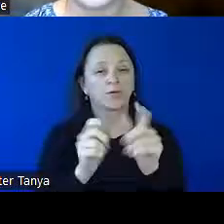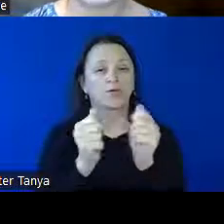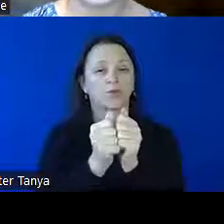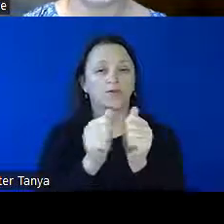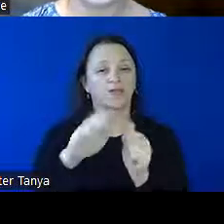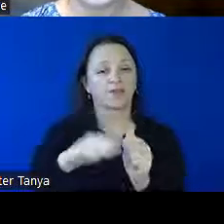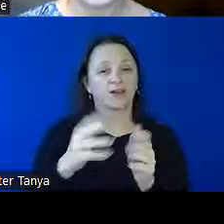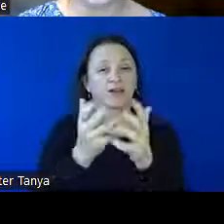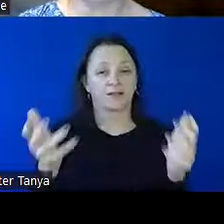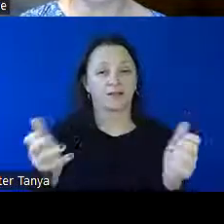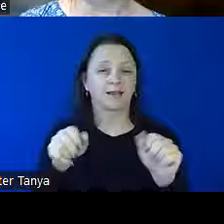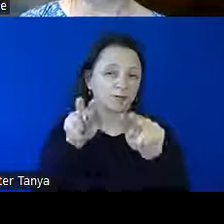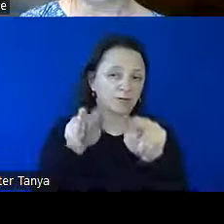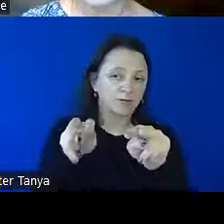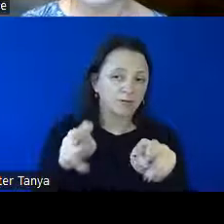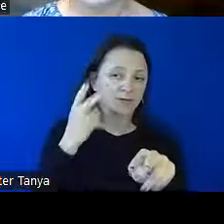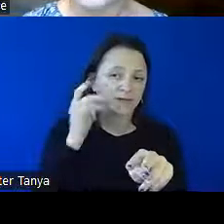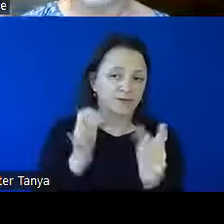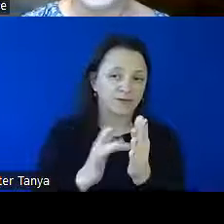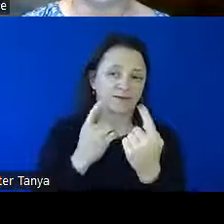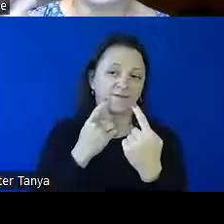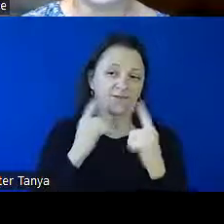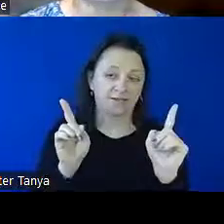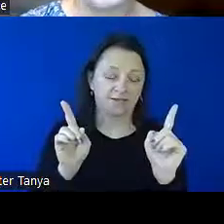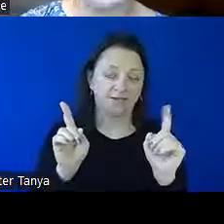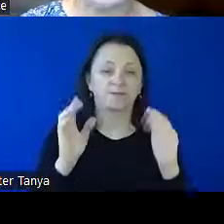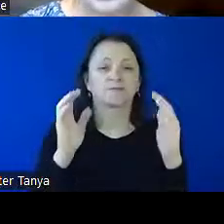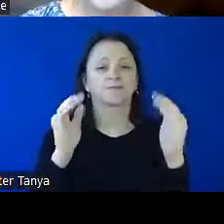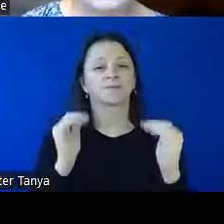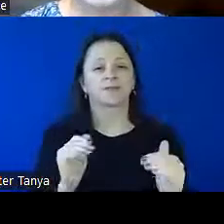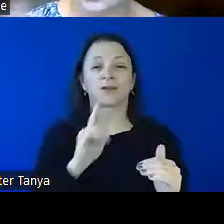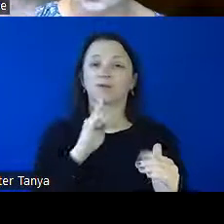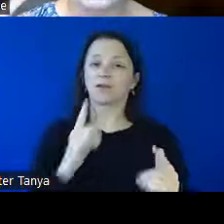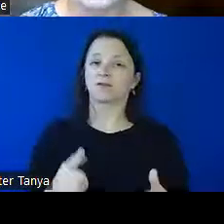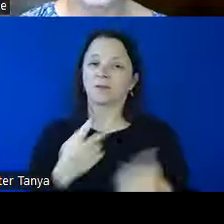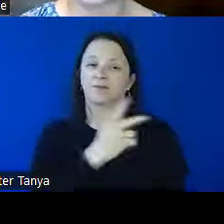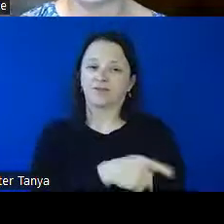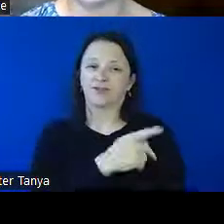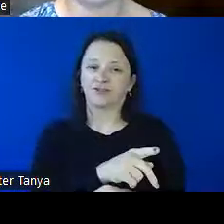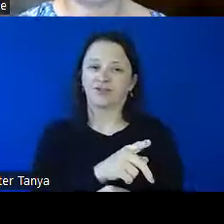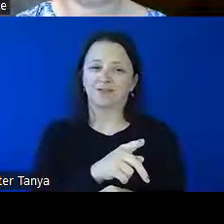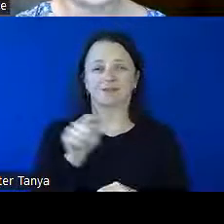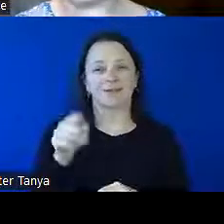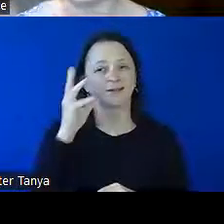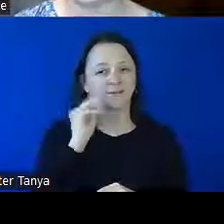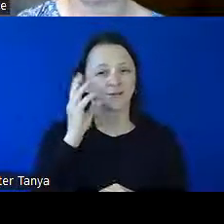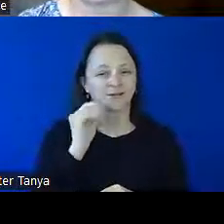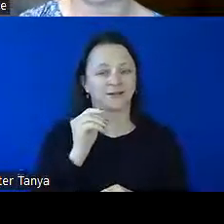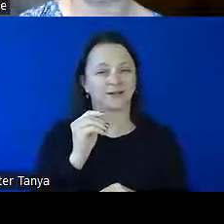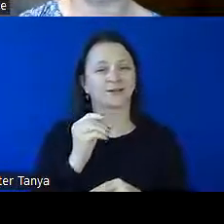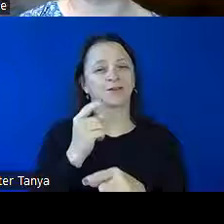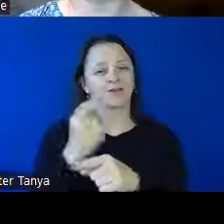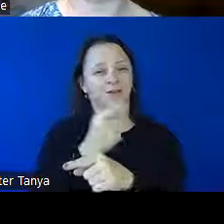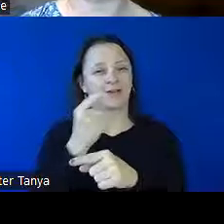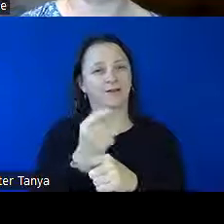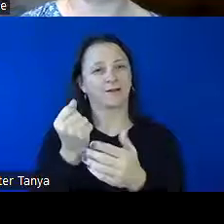on the effectiveness. And these, because we really want real life patients who are experiencing the regular things that